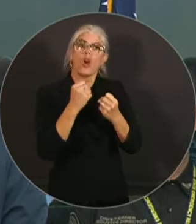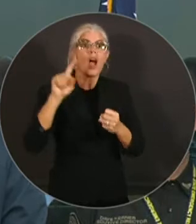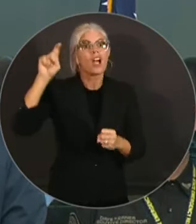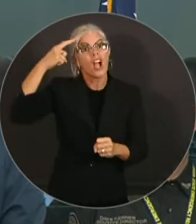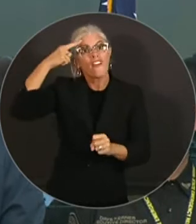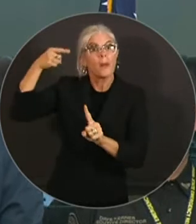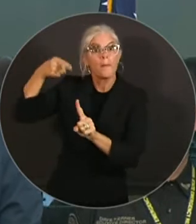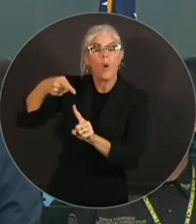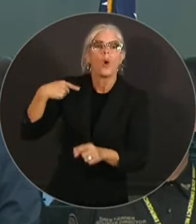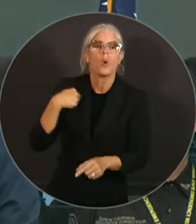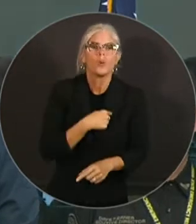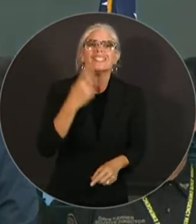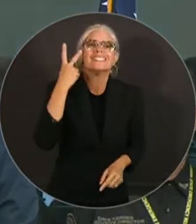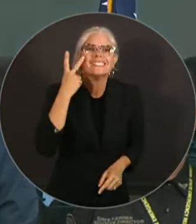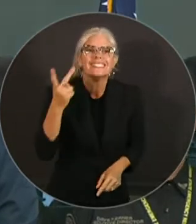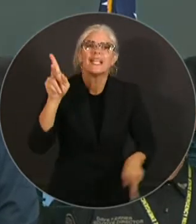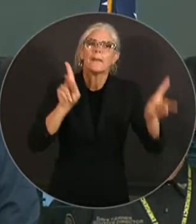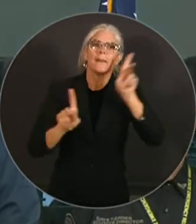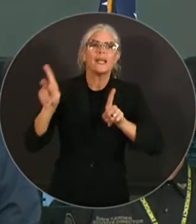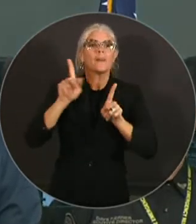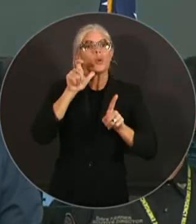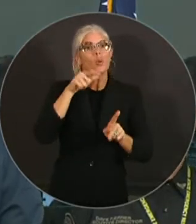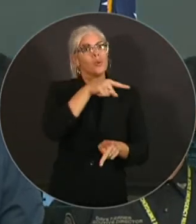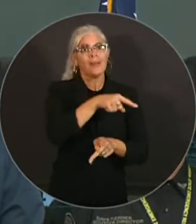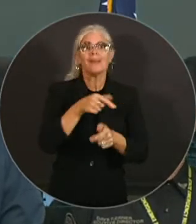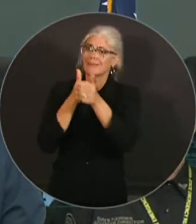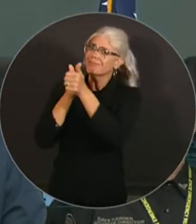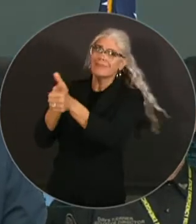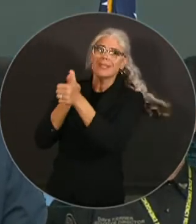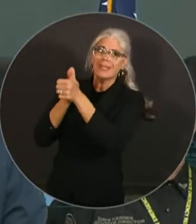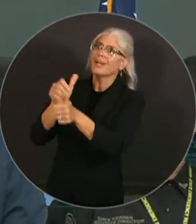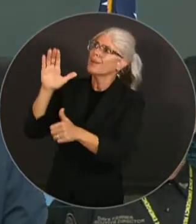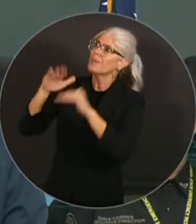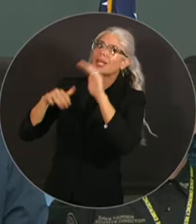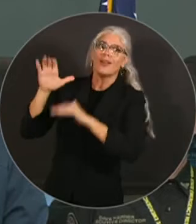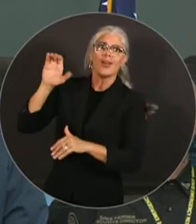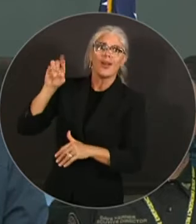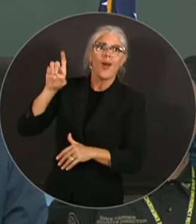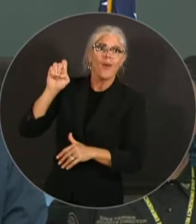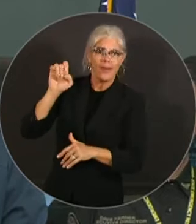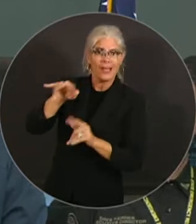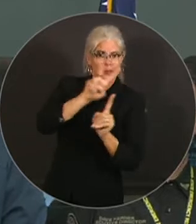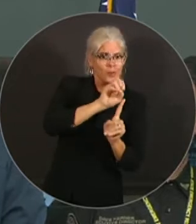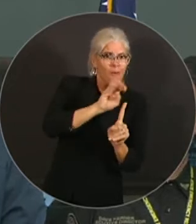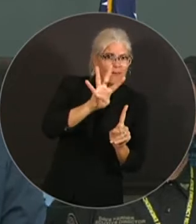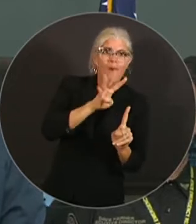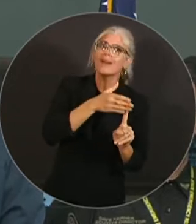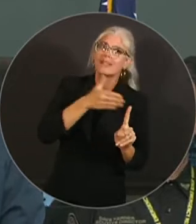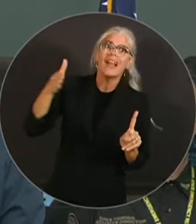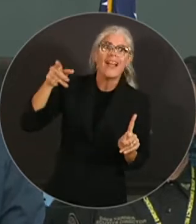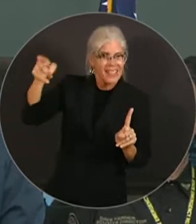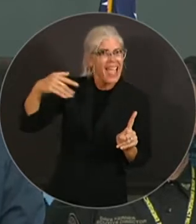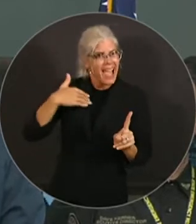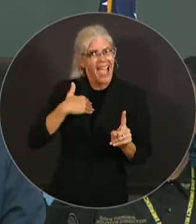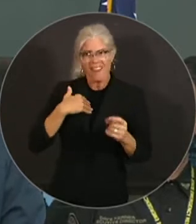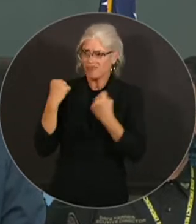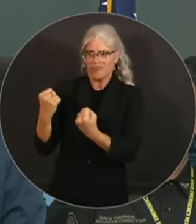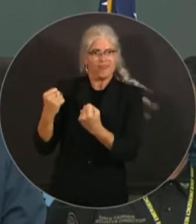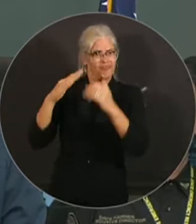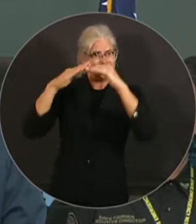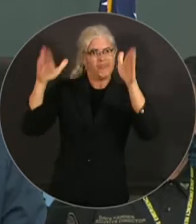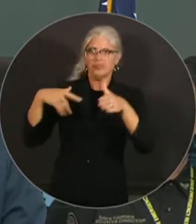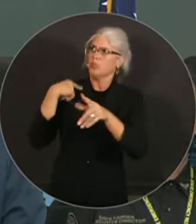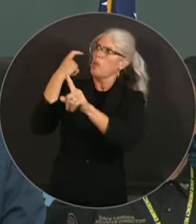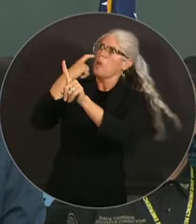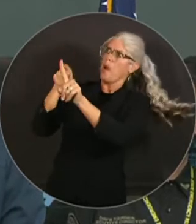people that are built to the Florida Building Code, typically after 2004 or later, and they have that resilience. Again, in Horseshoe Beach,